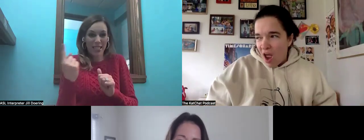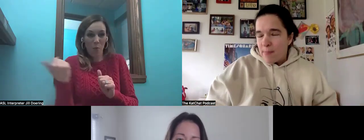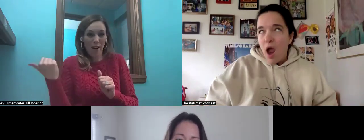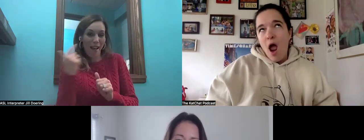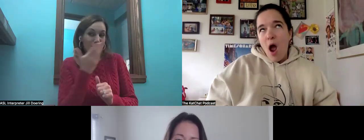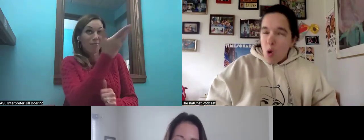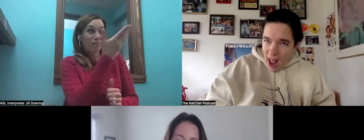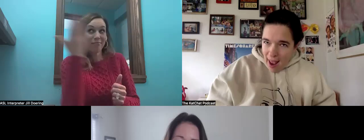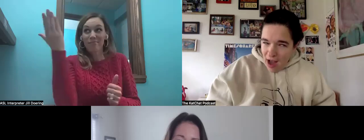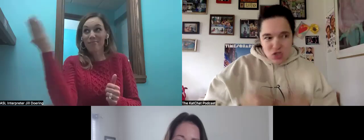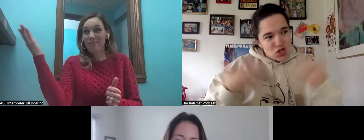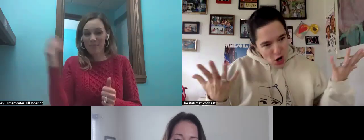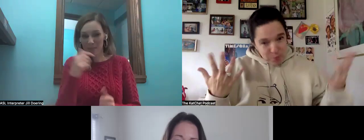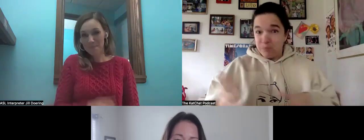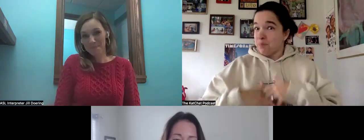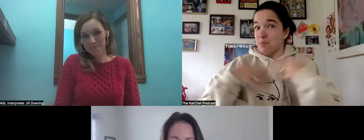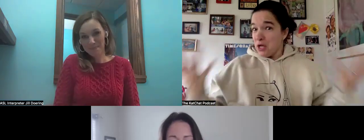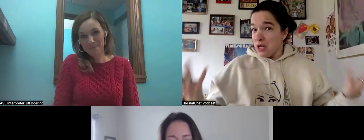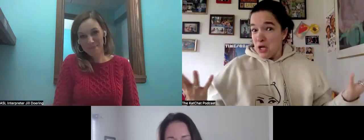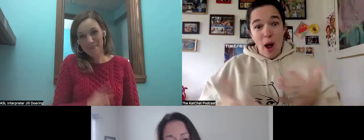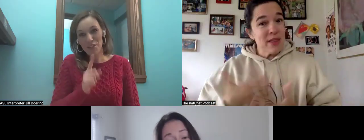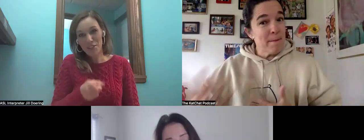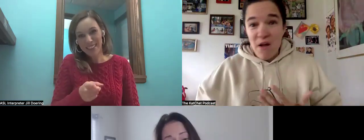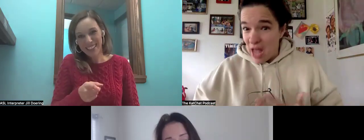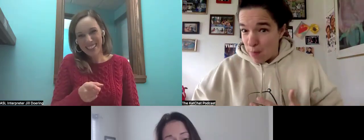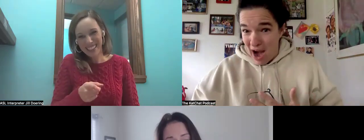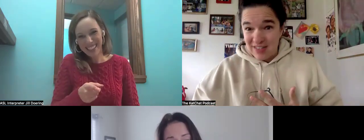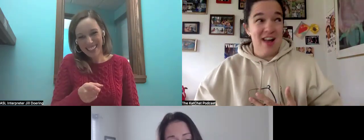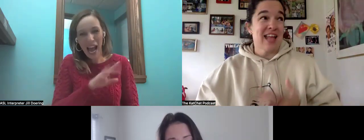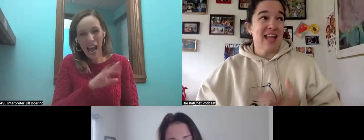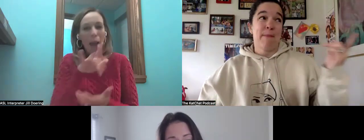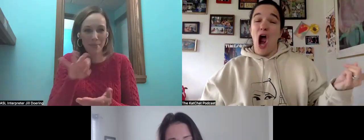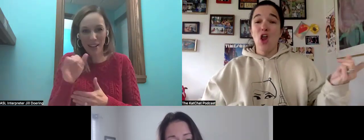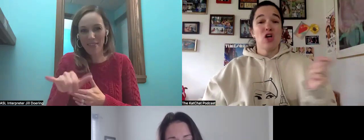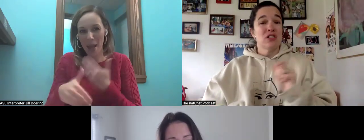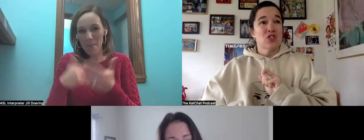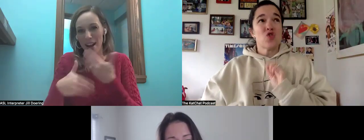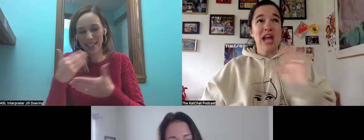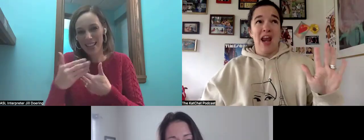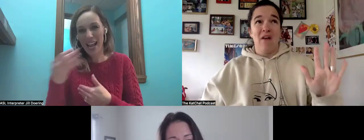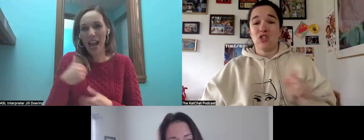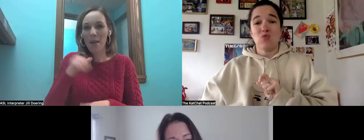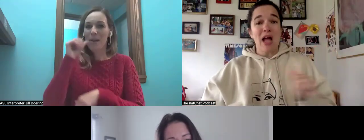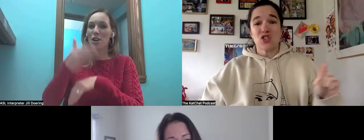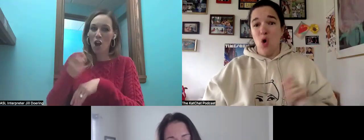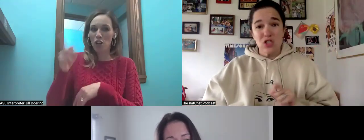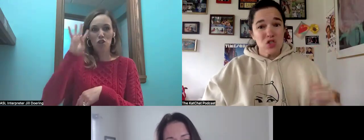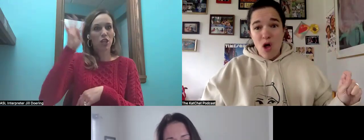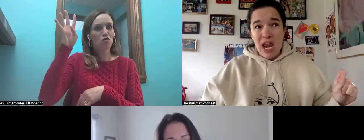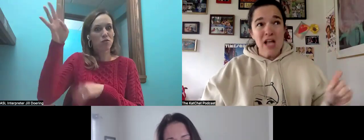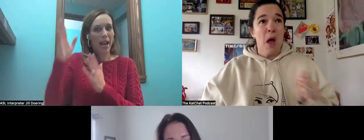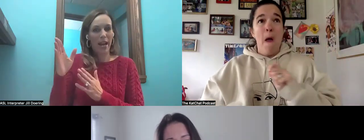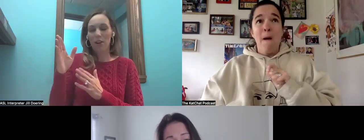later. Like, Right. okay, sure. So Yeah. I'm in the middle of that process, and my daughter, creative. She writes